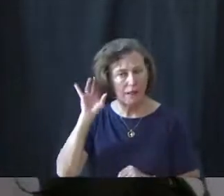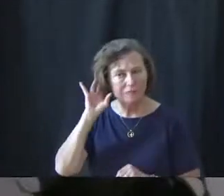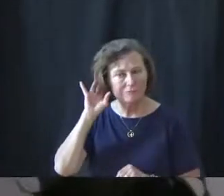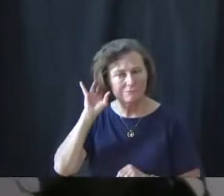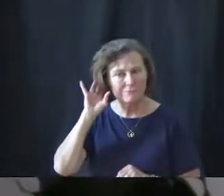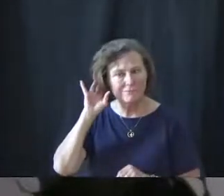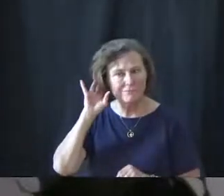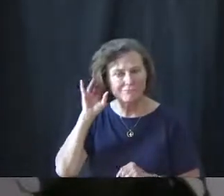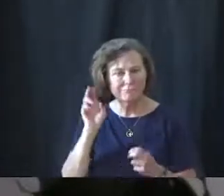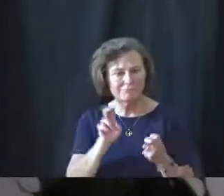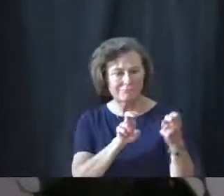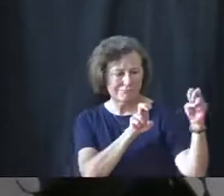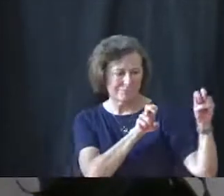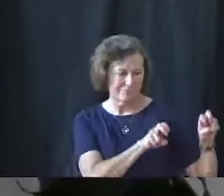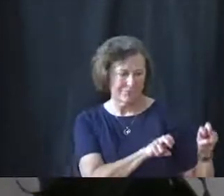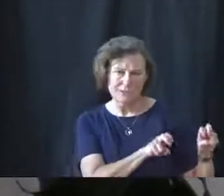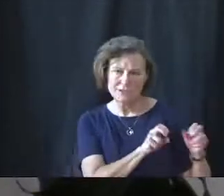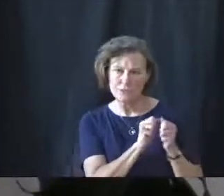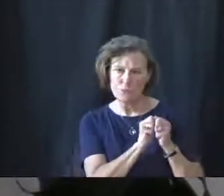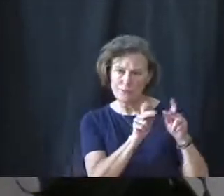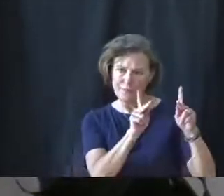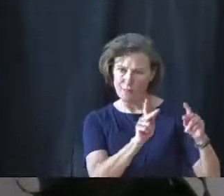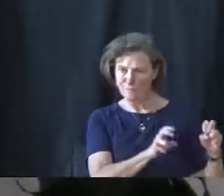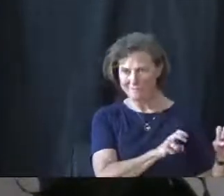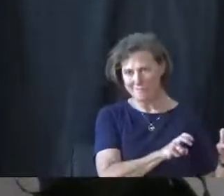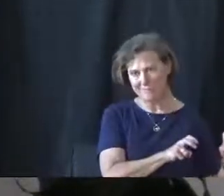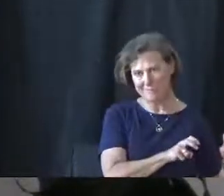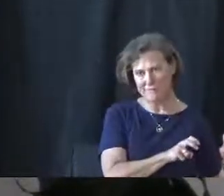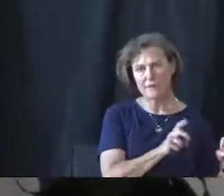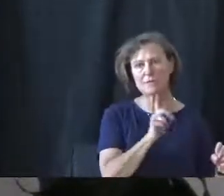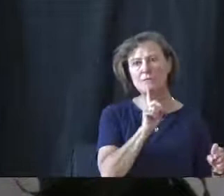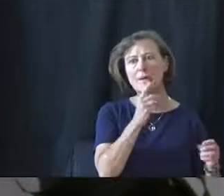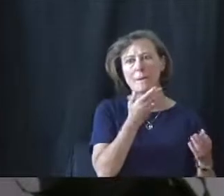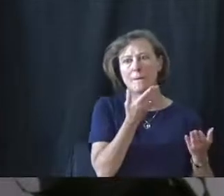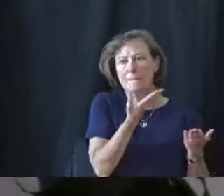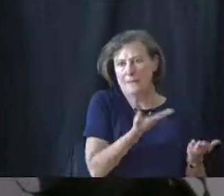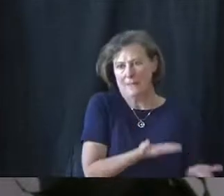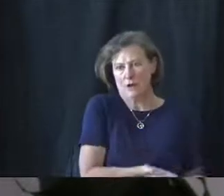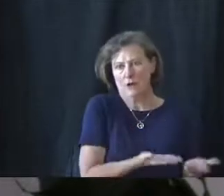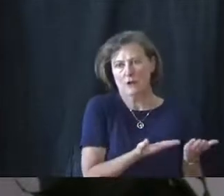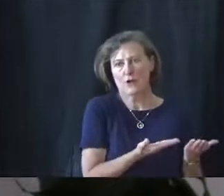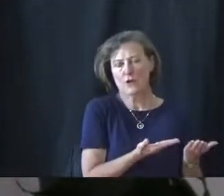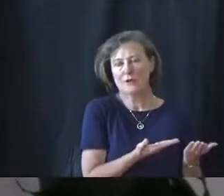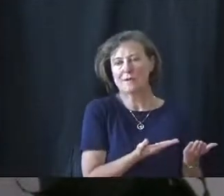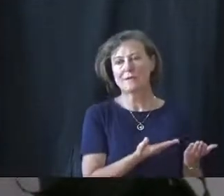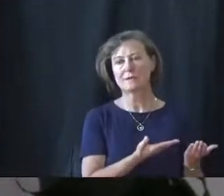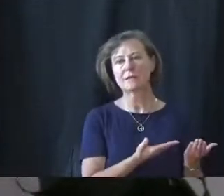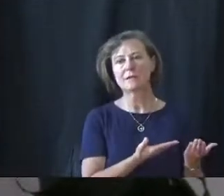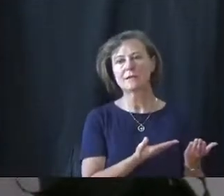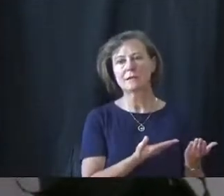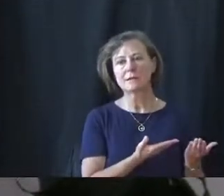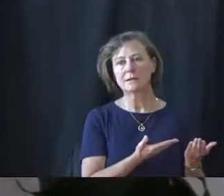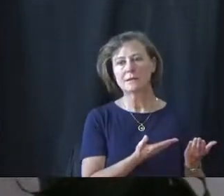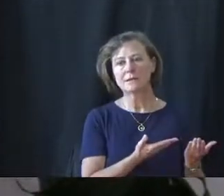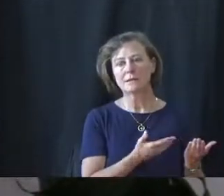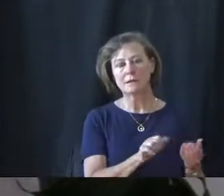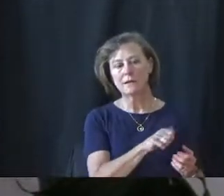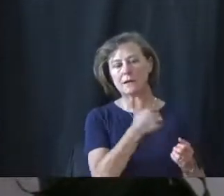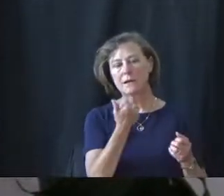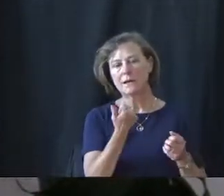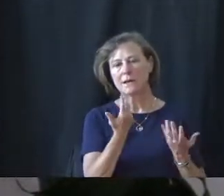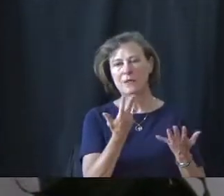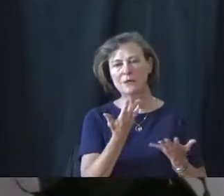to sit by the person and just be there. Another